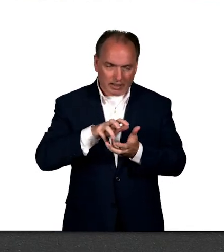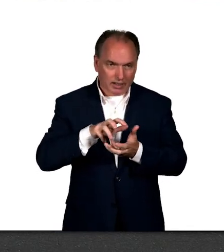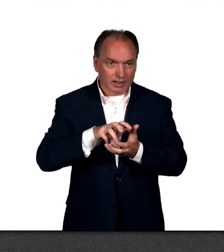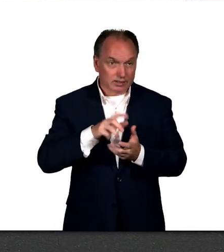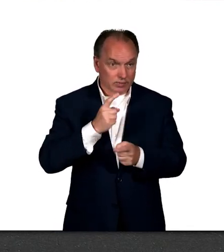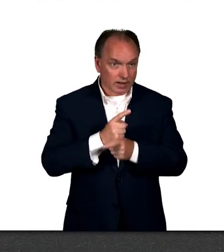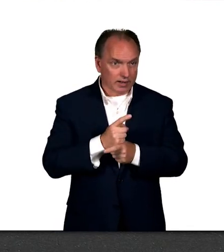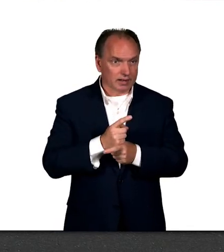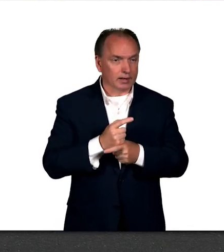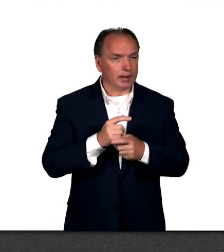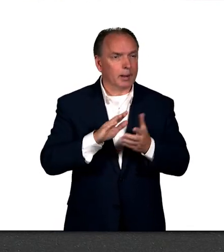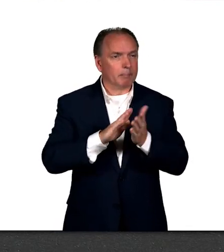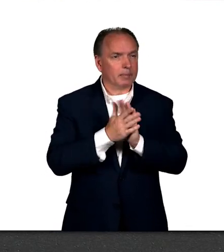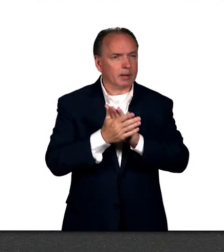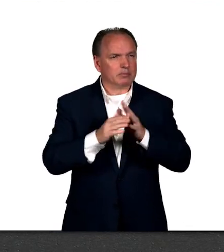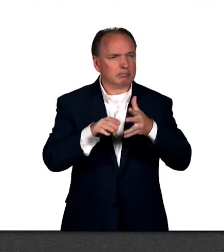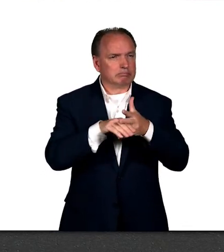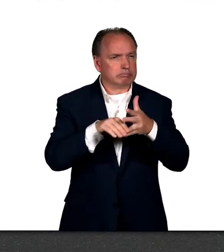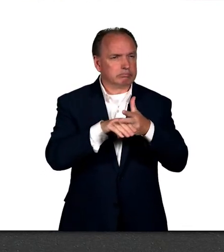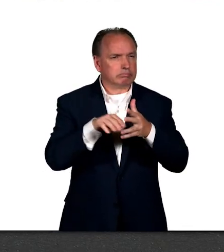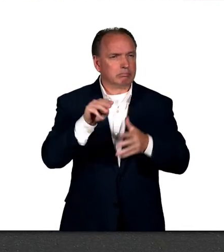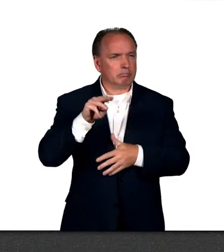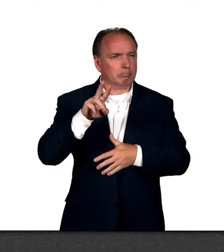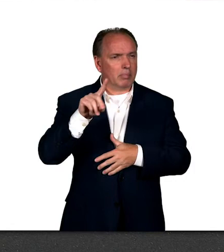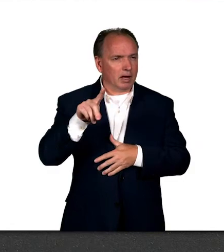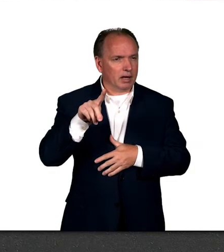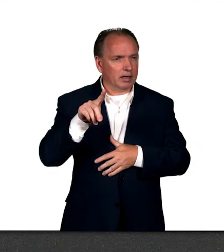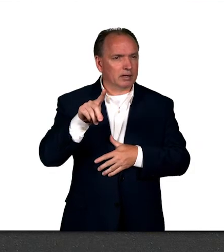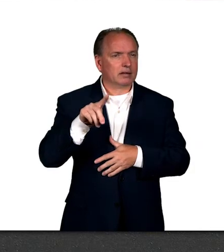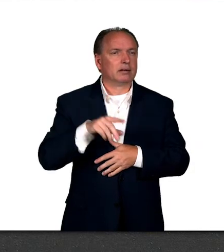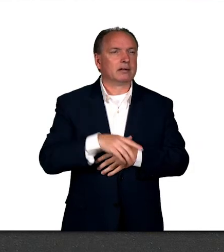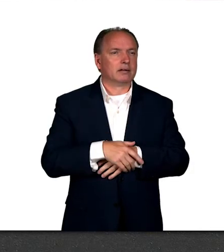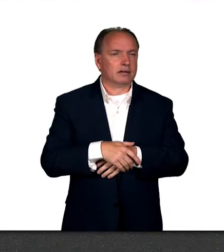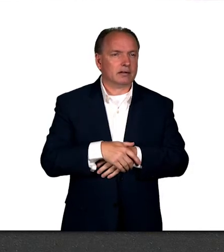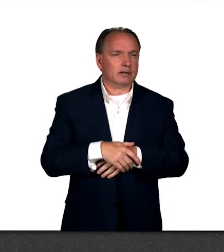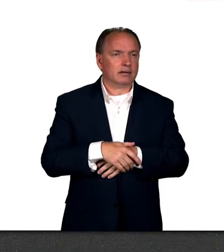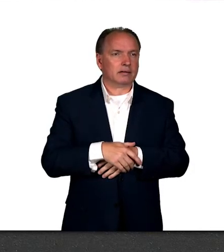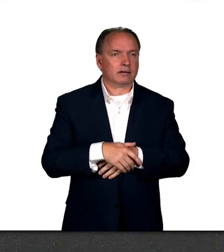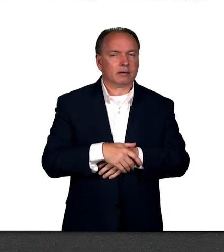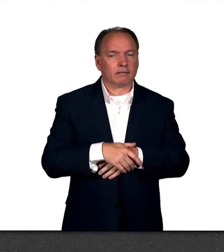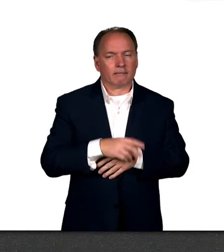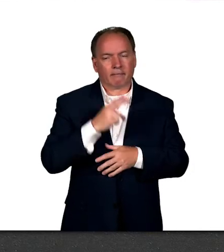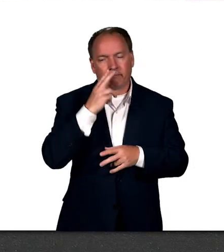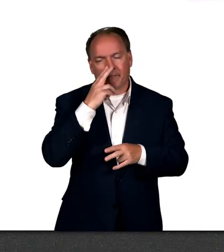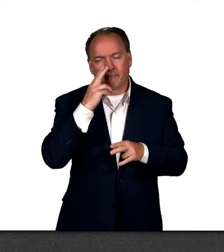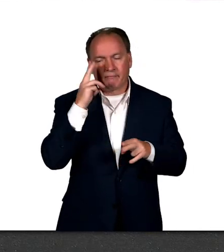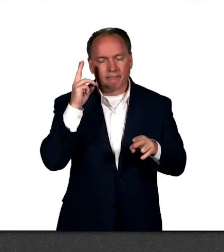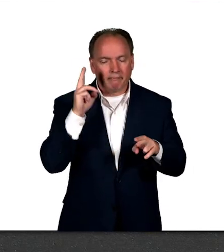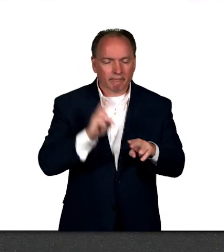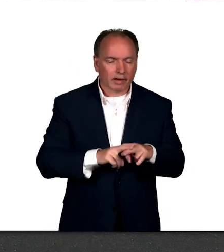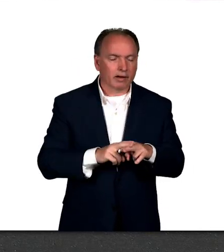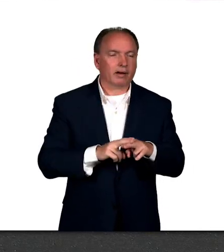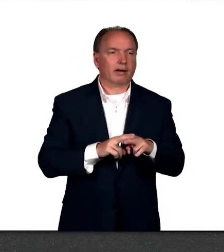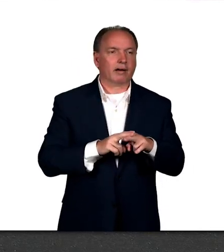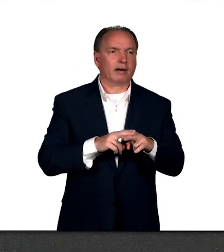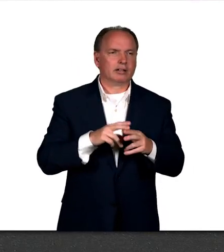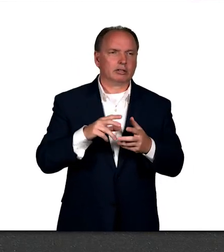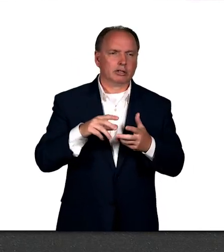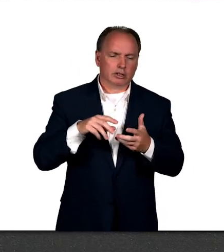add water to the dirt. That's why you need the water. And this is the fun part. I'm